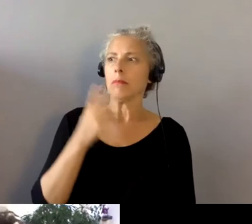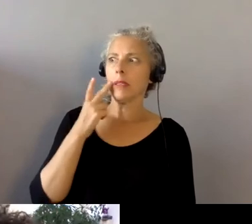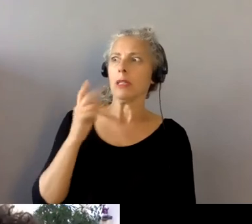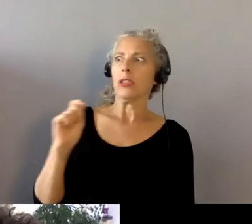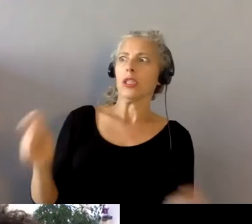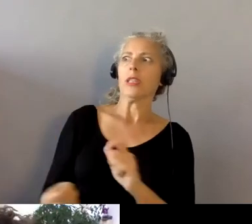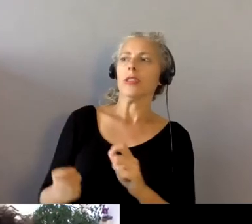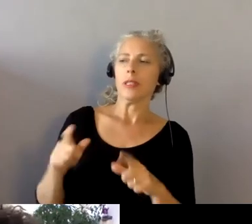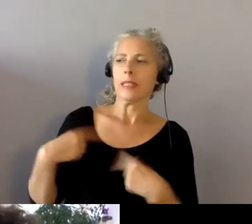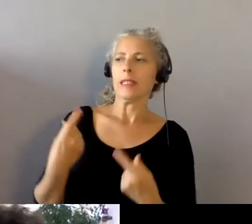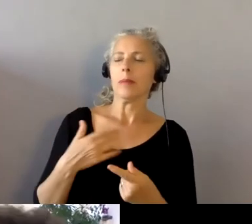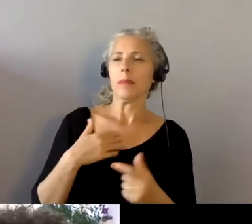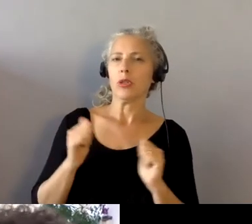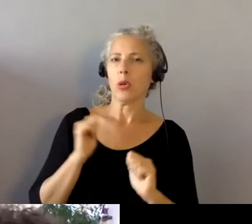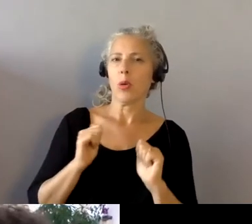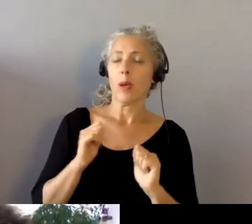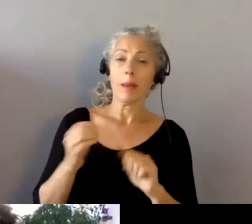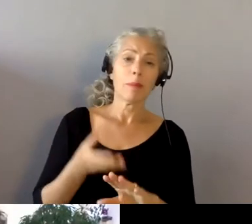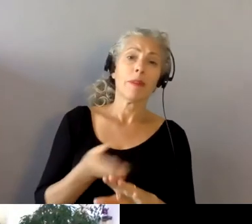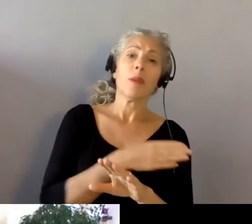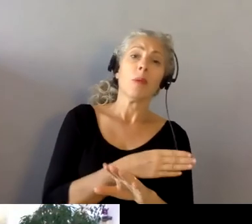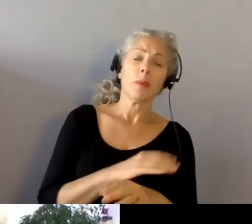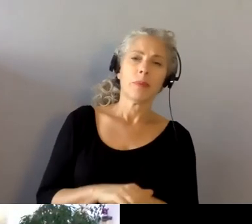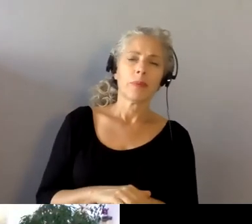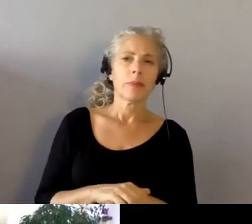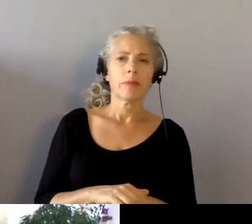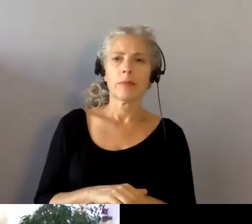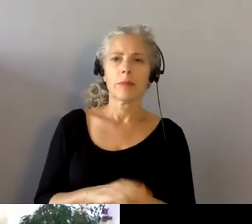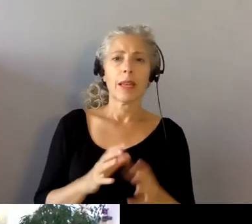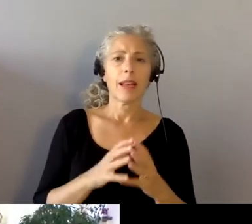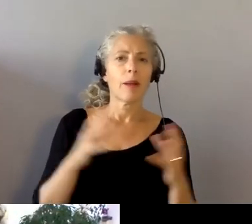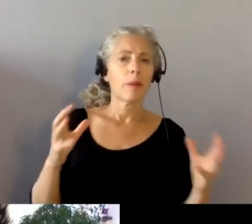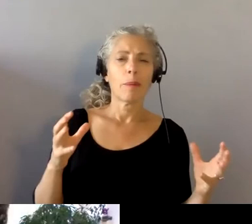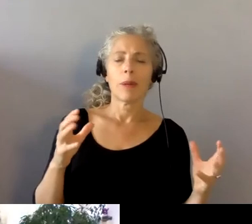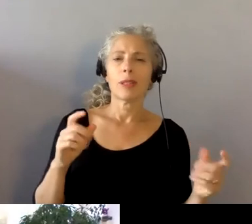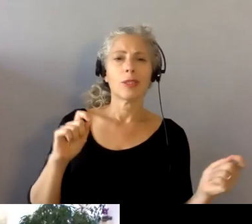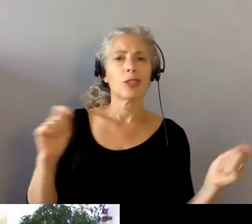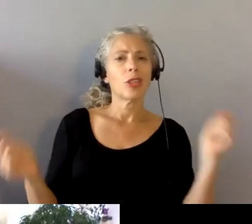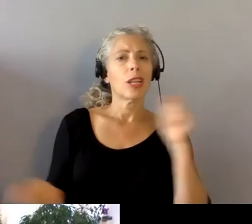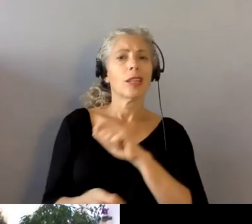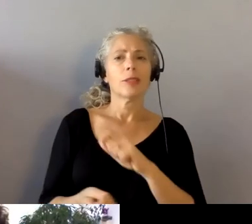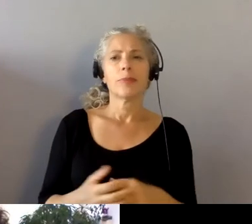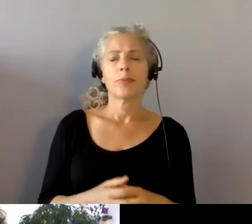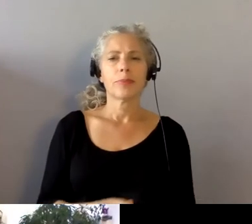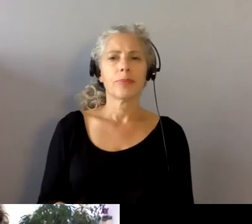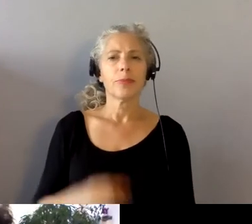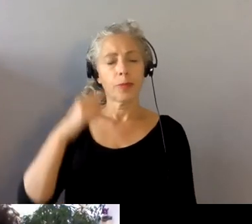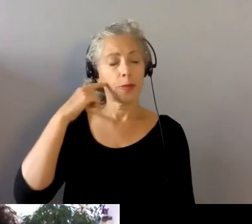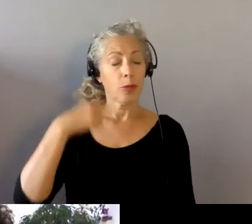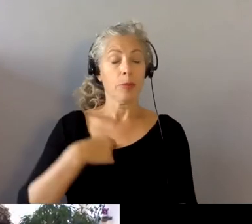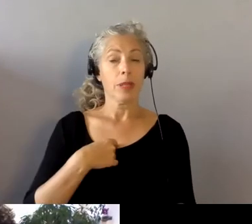since that show and since before that show, how much it evolved post the Derg. So I don't know, for me, it was a